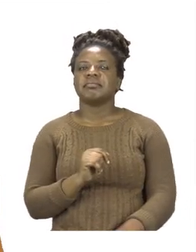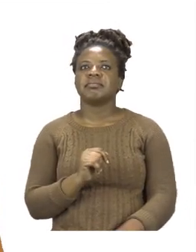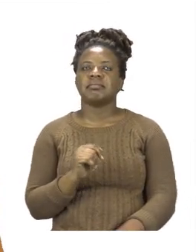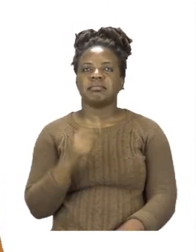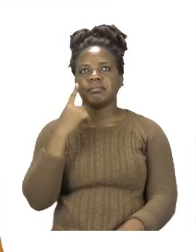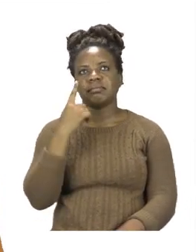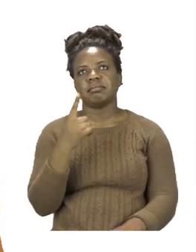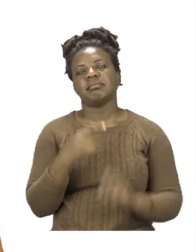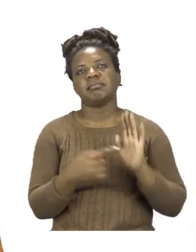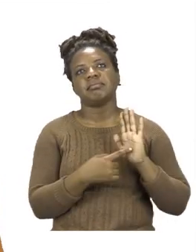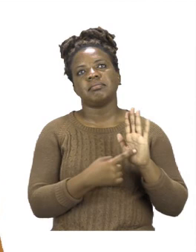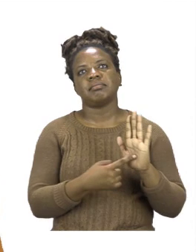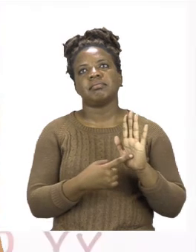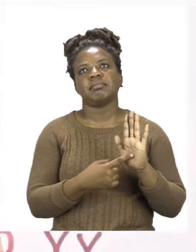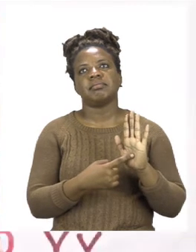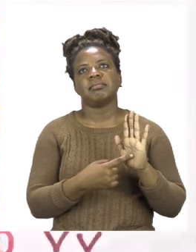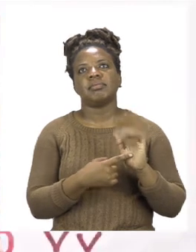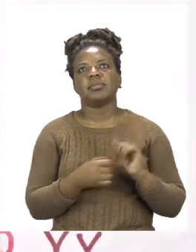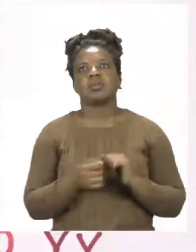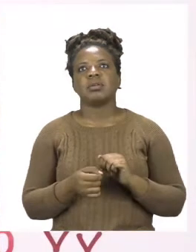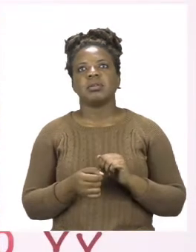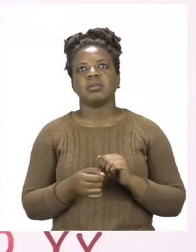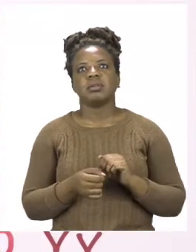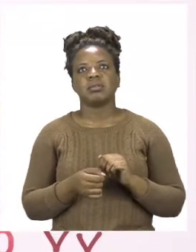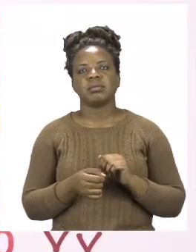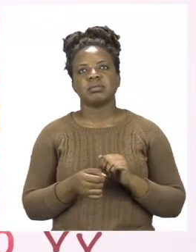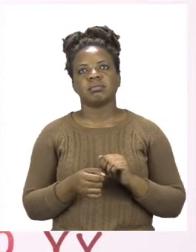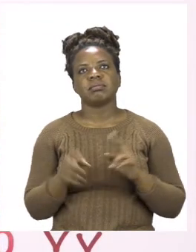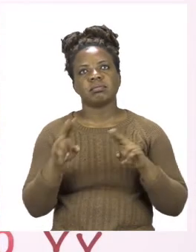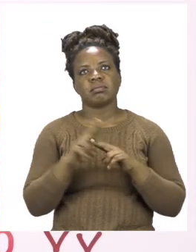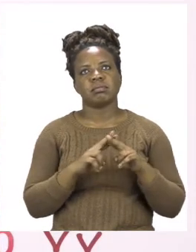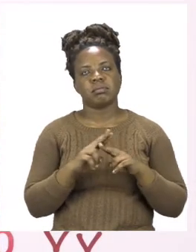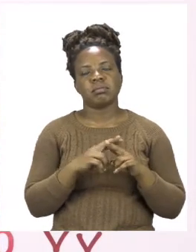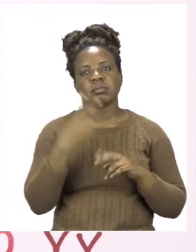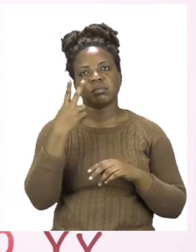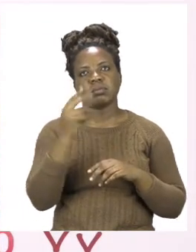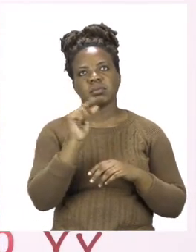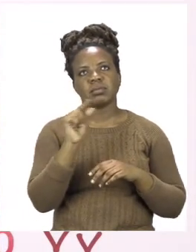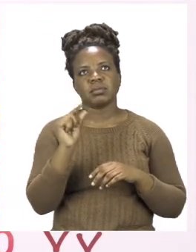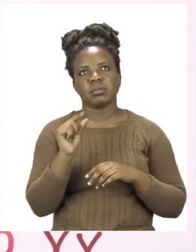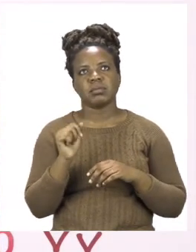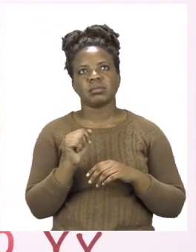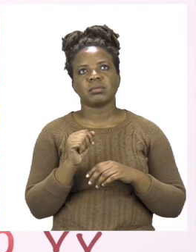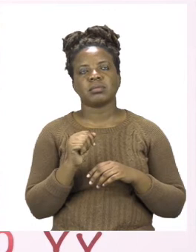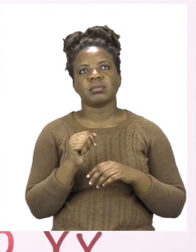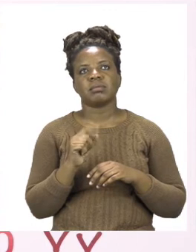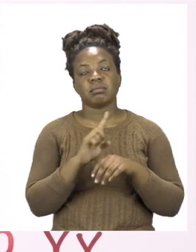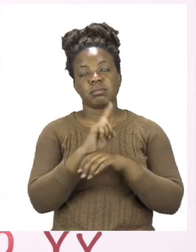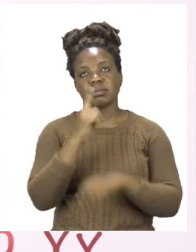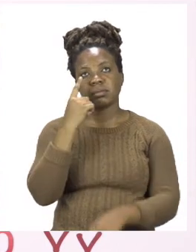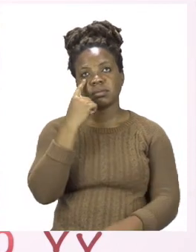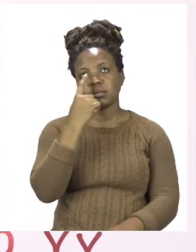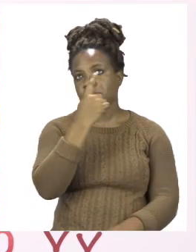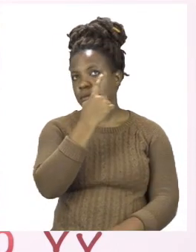at the board. So we're going to use the two words we've been given. First, we're going to use our eyes,